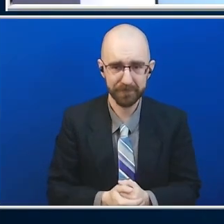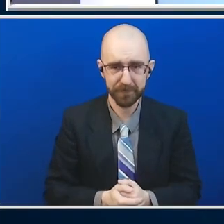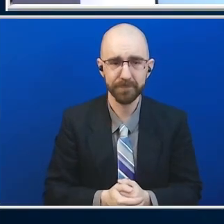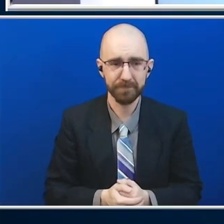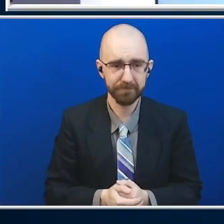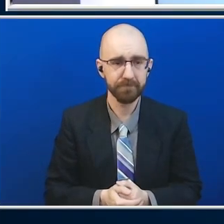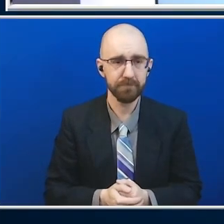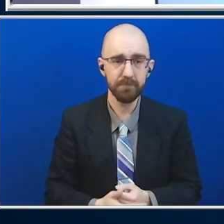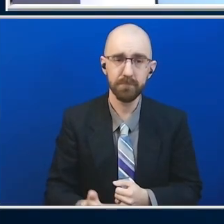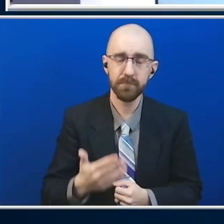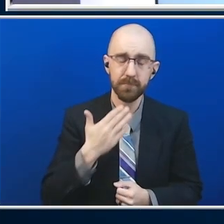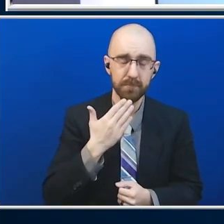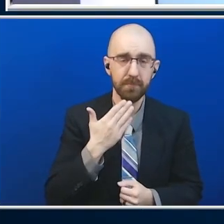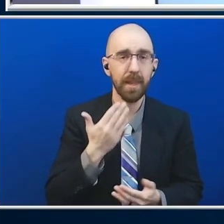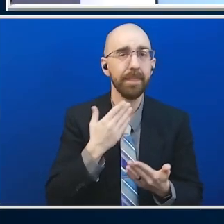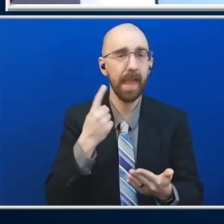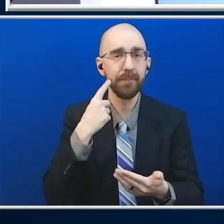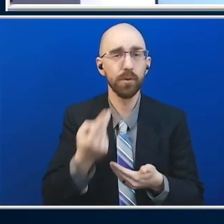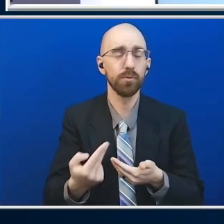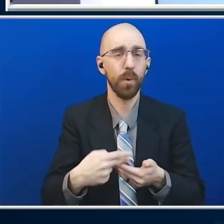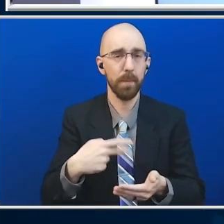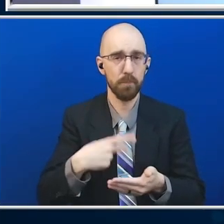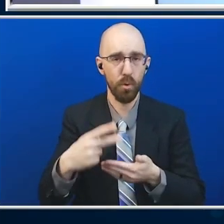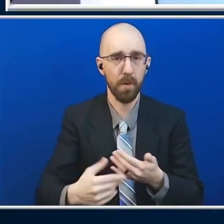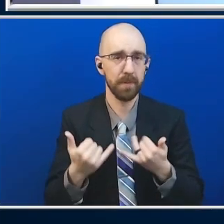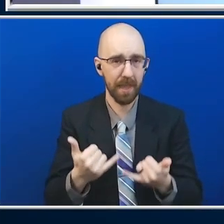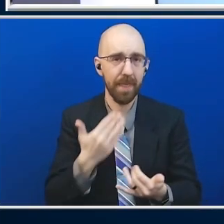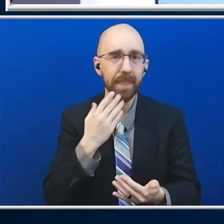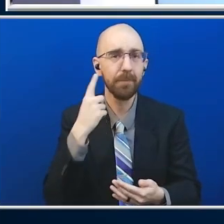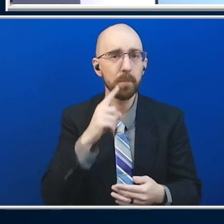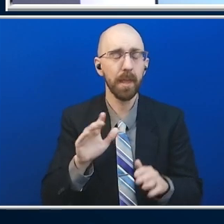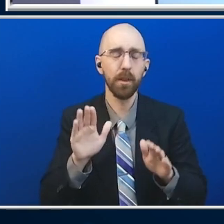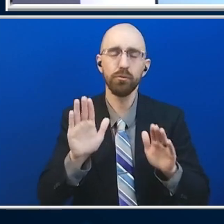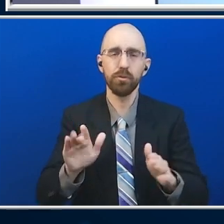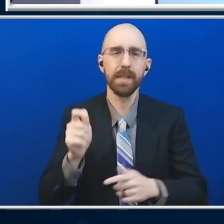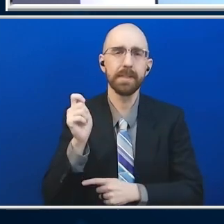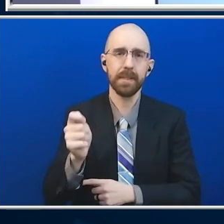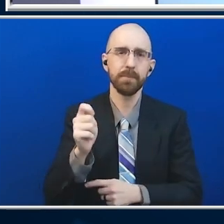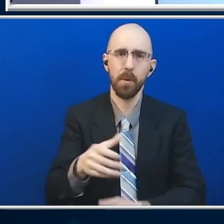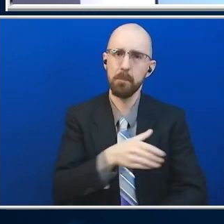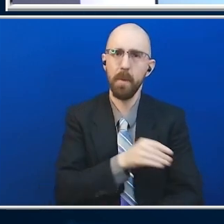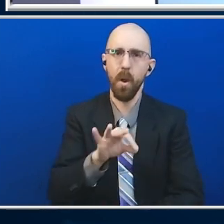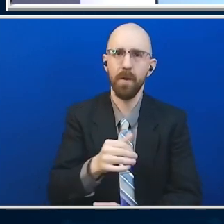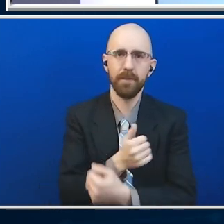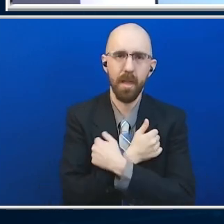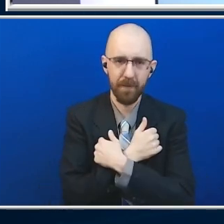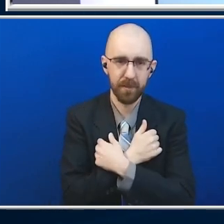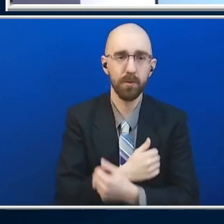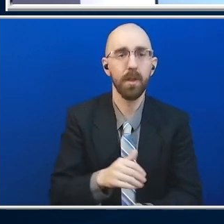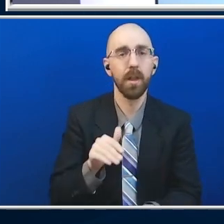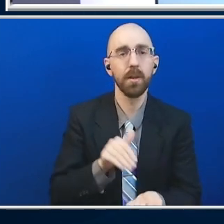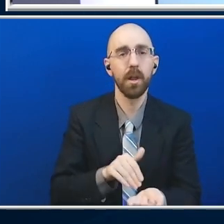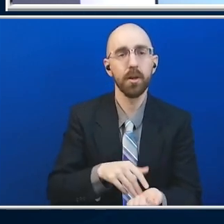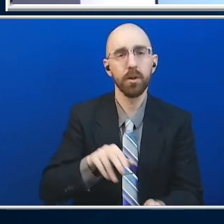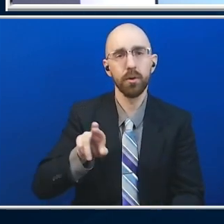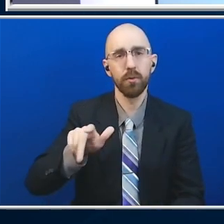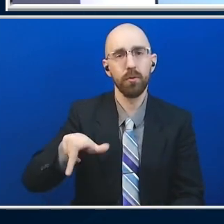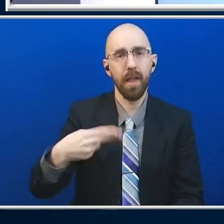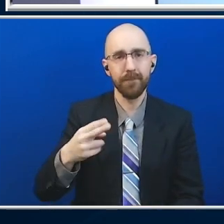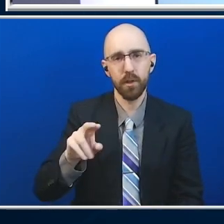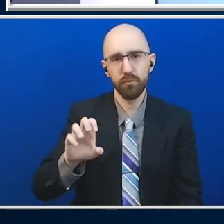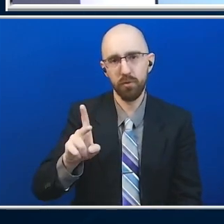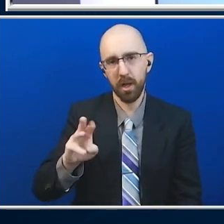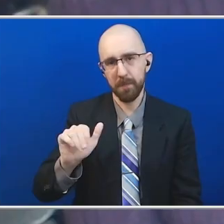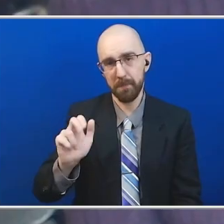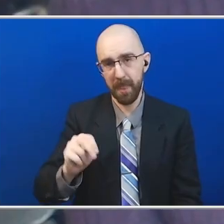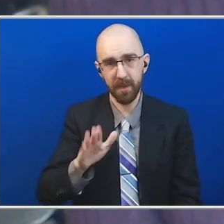and thanks for being on our program today, and thanks for being such a great testimony to the power of love. So, Dr. Ralph Reckman, sir, final thoughts.